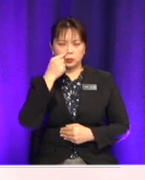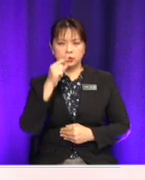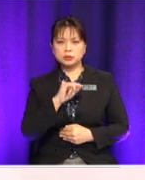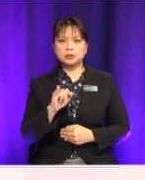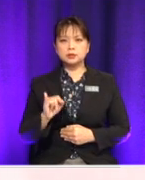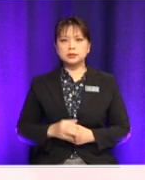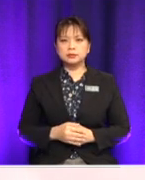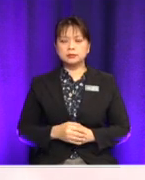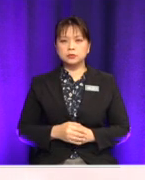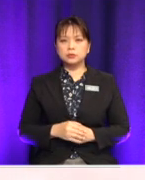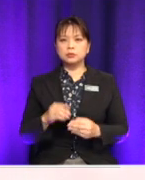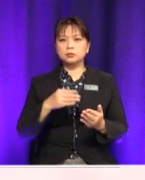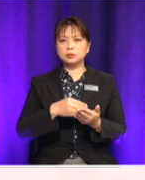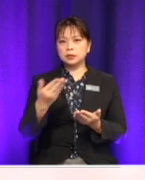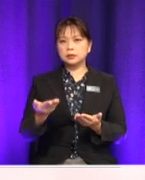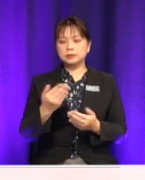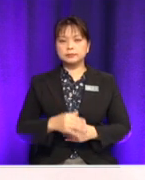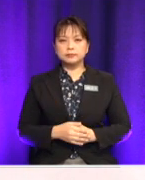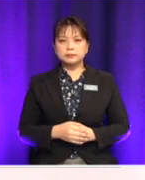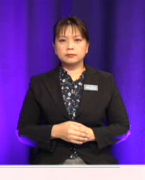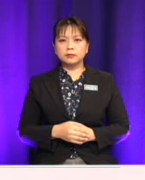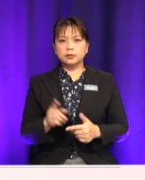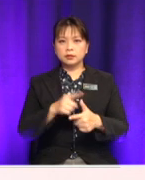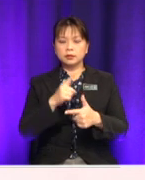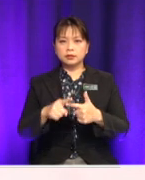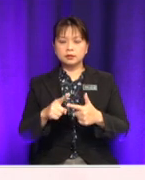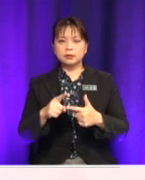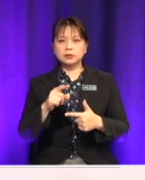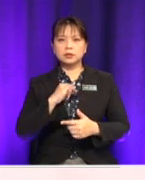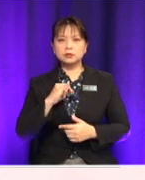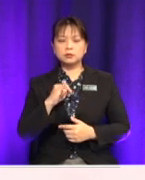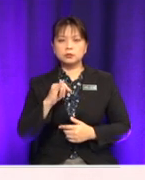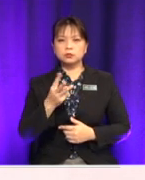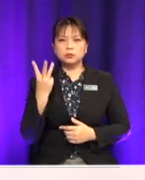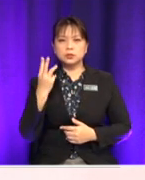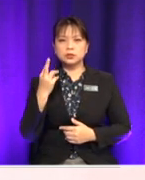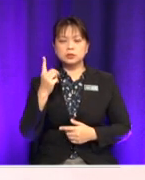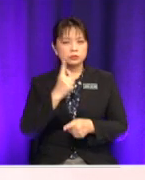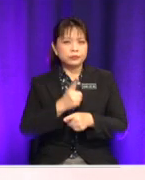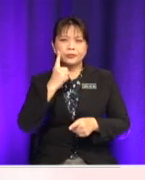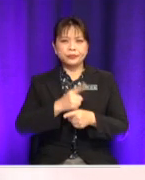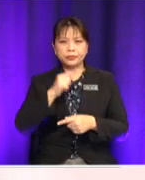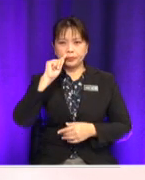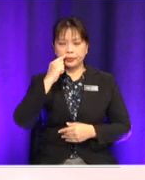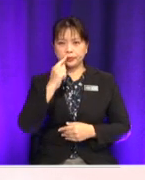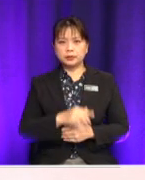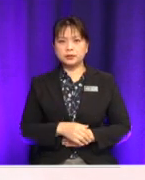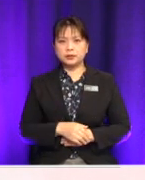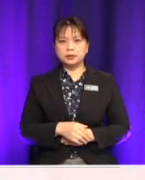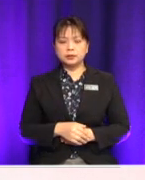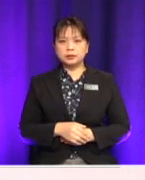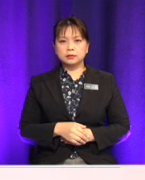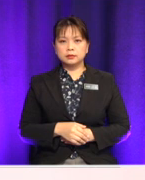want us to buy things. Then I was really bored, so I looked at what people